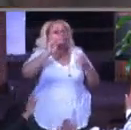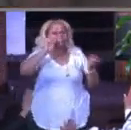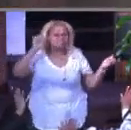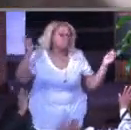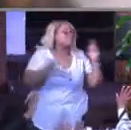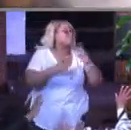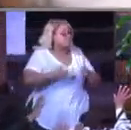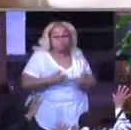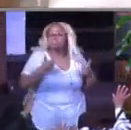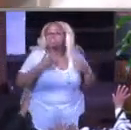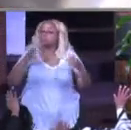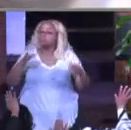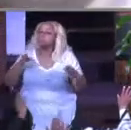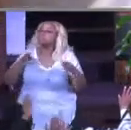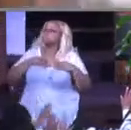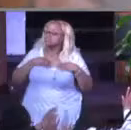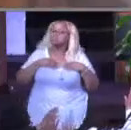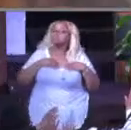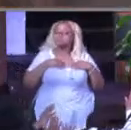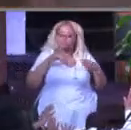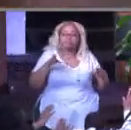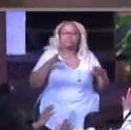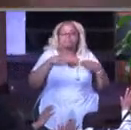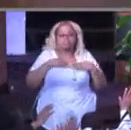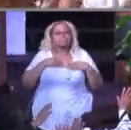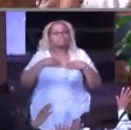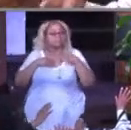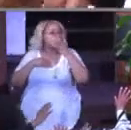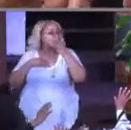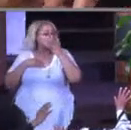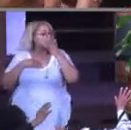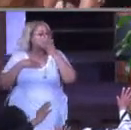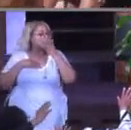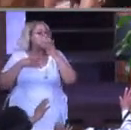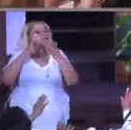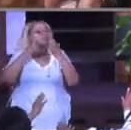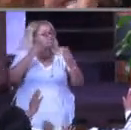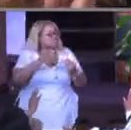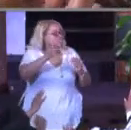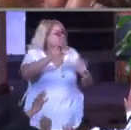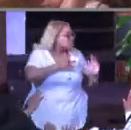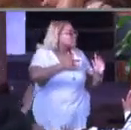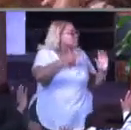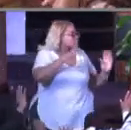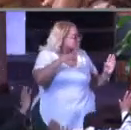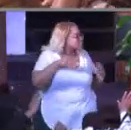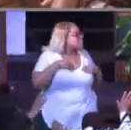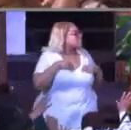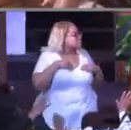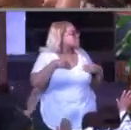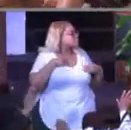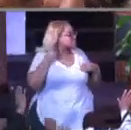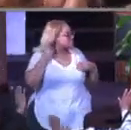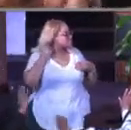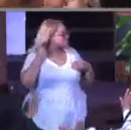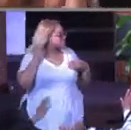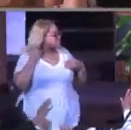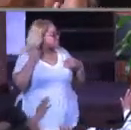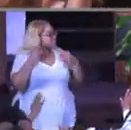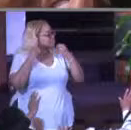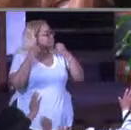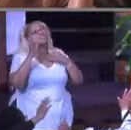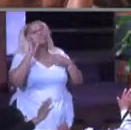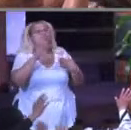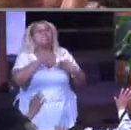turn your life around. Receive. Receive. He's going to soften your heart. Receive. Receive.